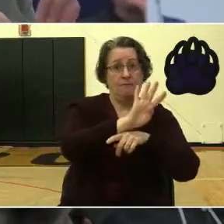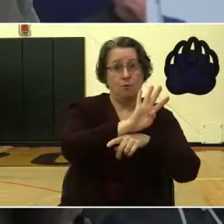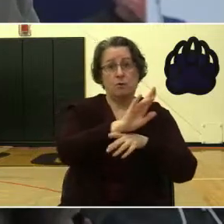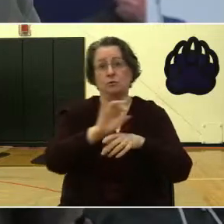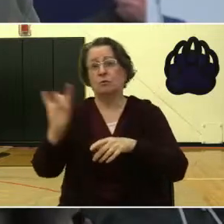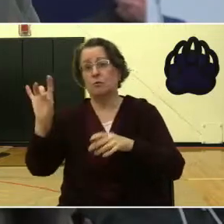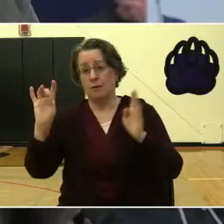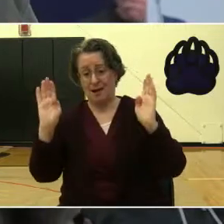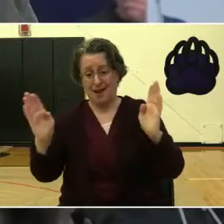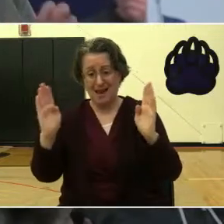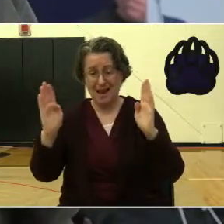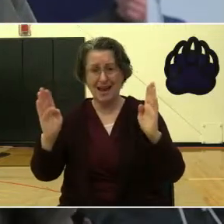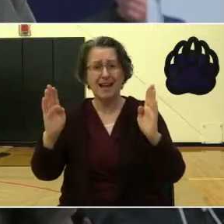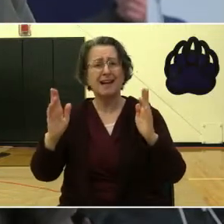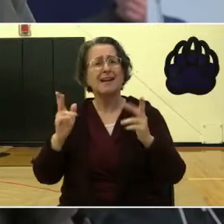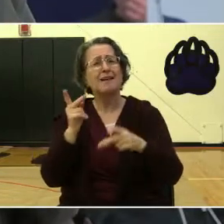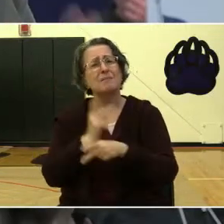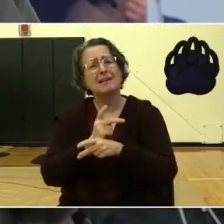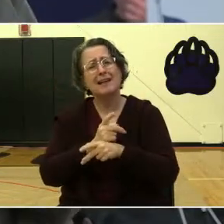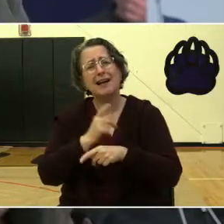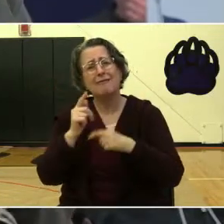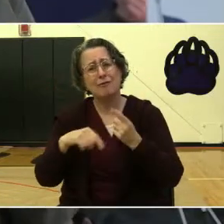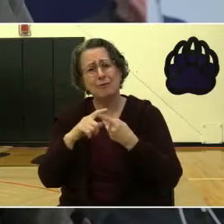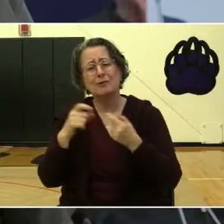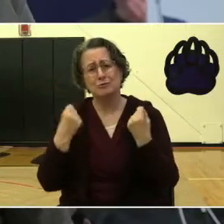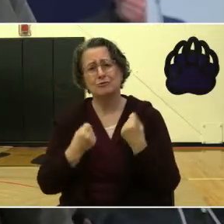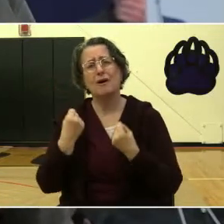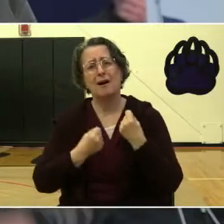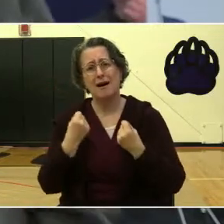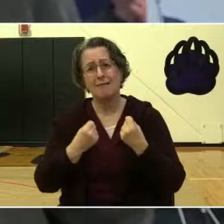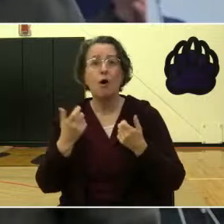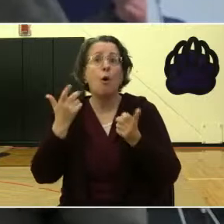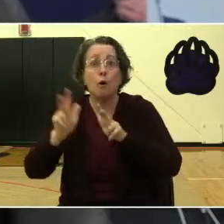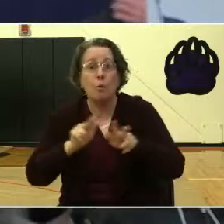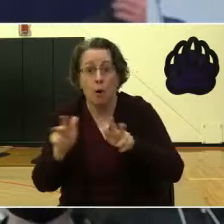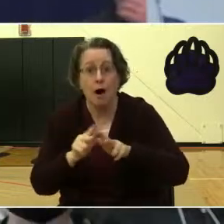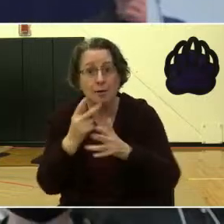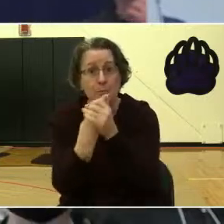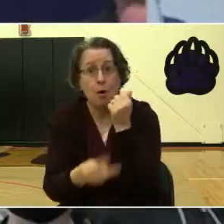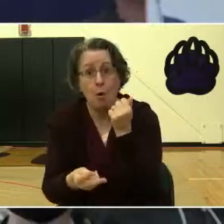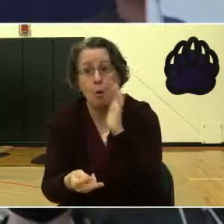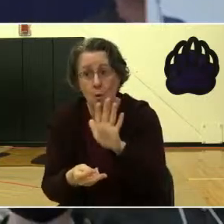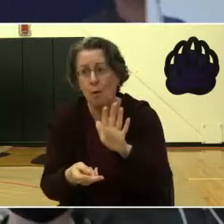it's particularly bad at that time just be aware of it thank